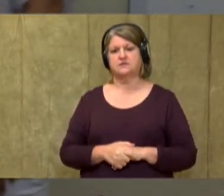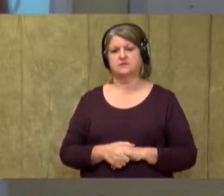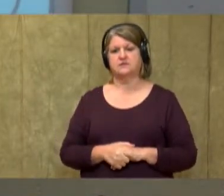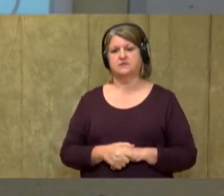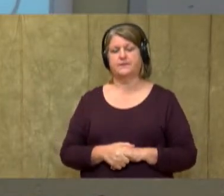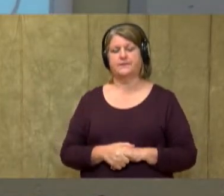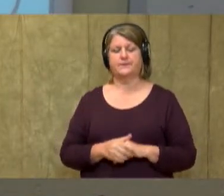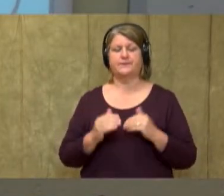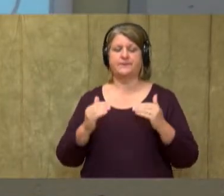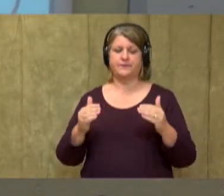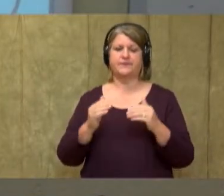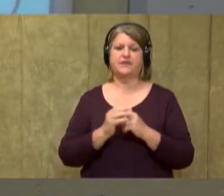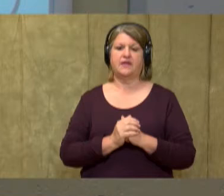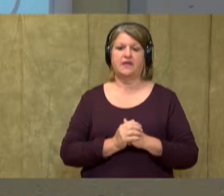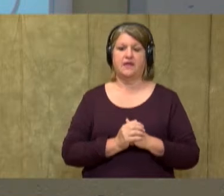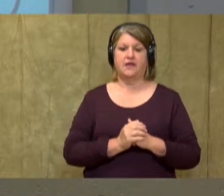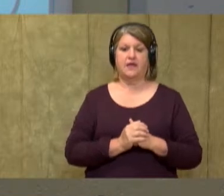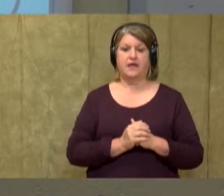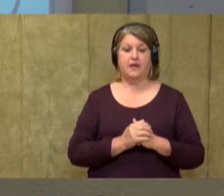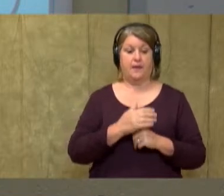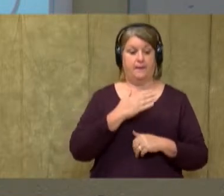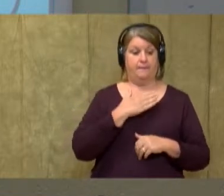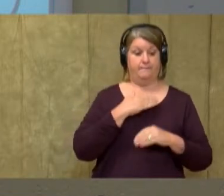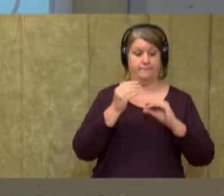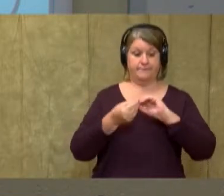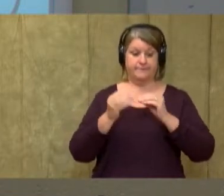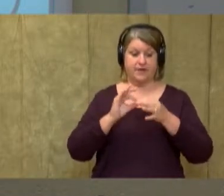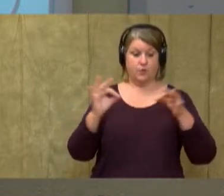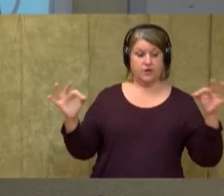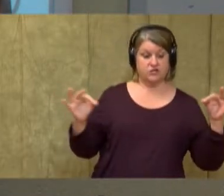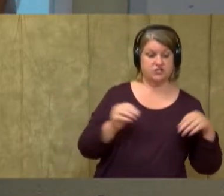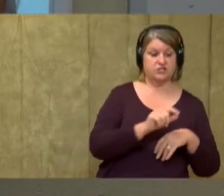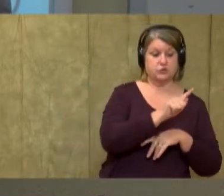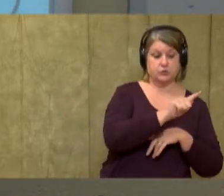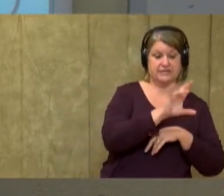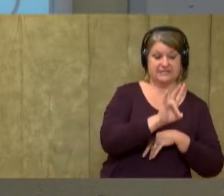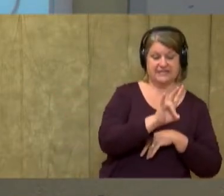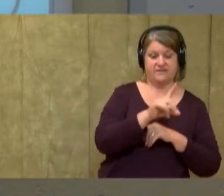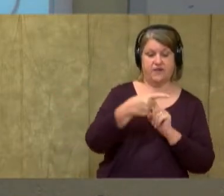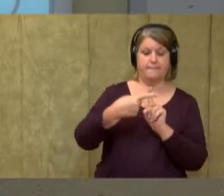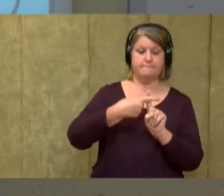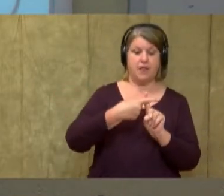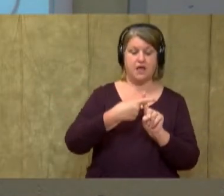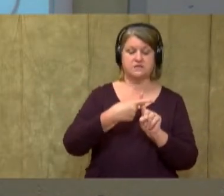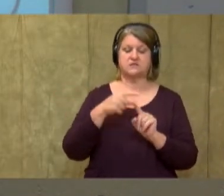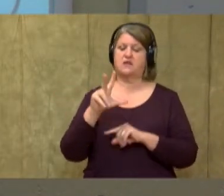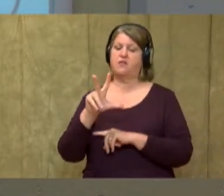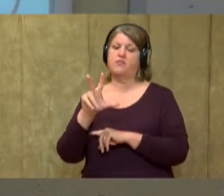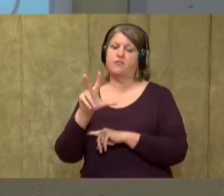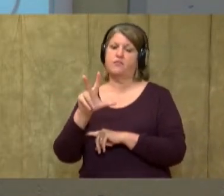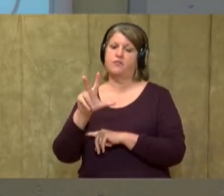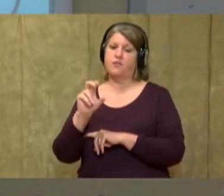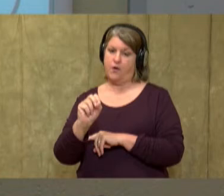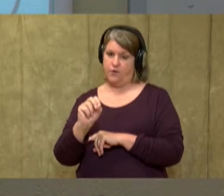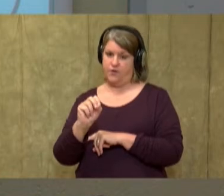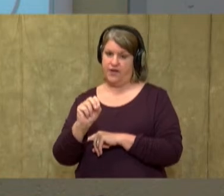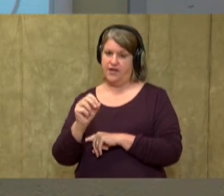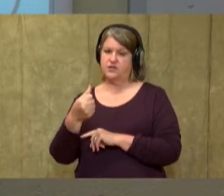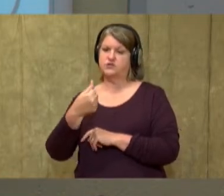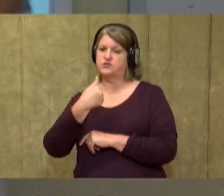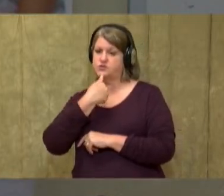Okay, I'm going to fill in my equation. 27 plus 30